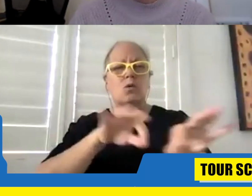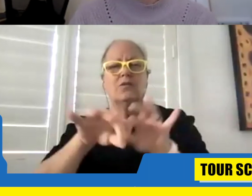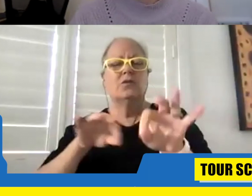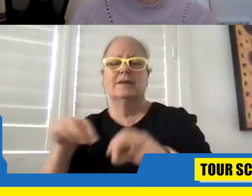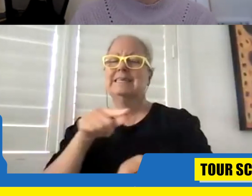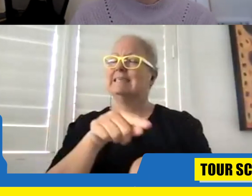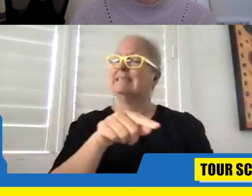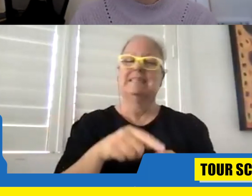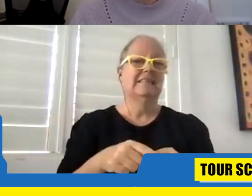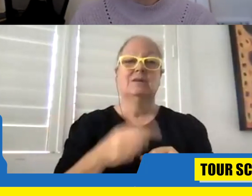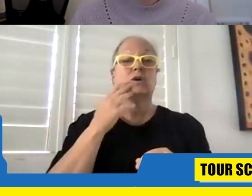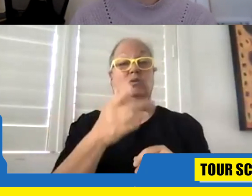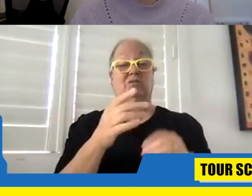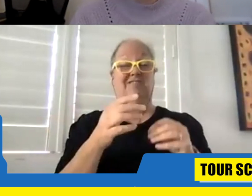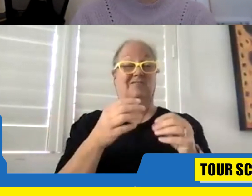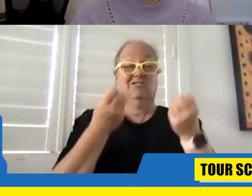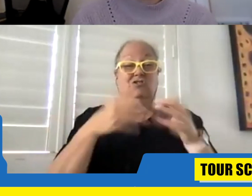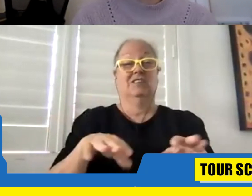show like bad sound.